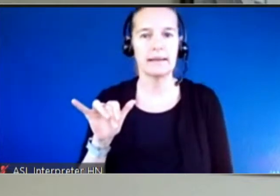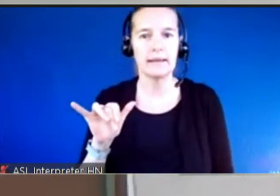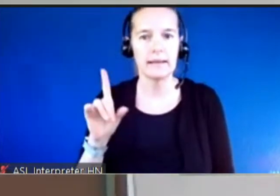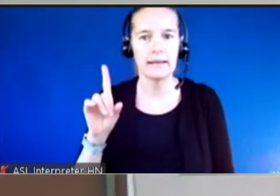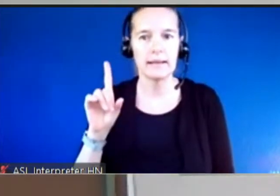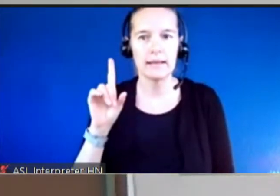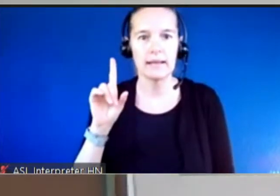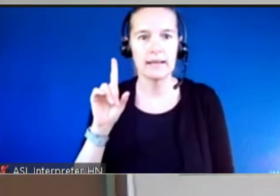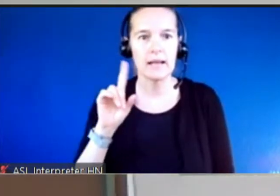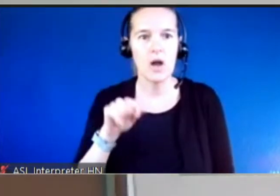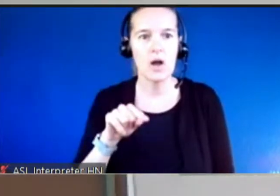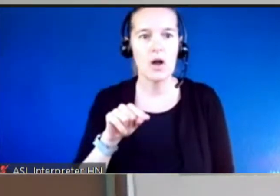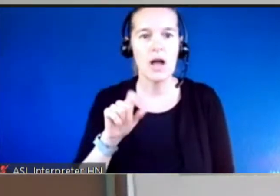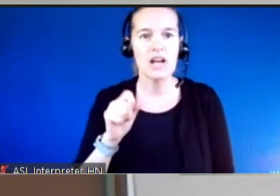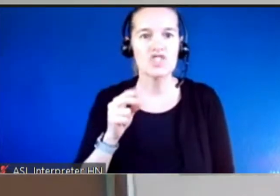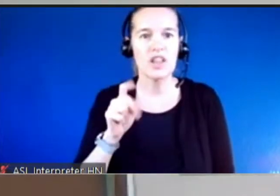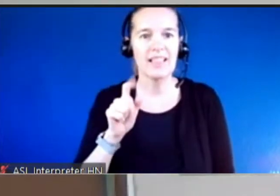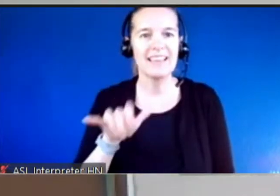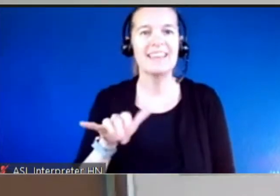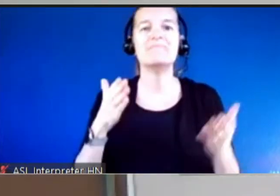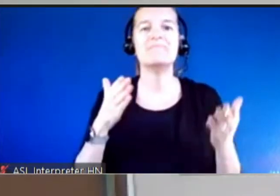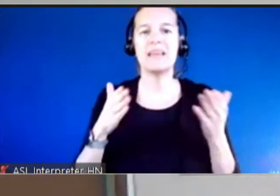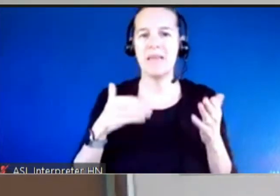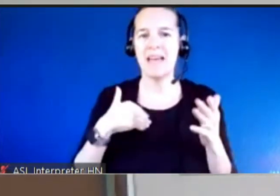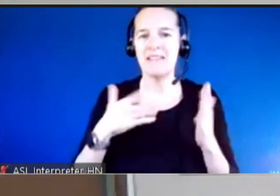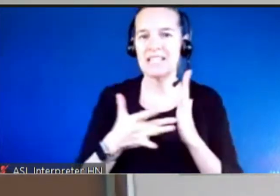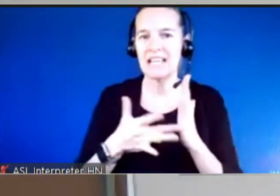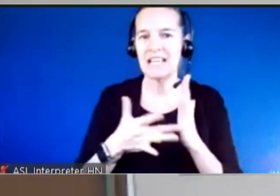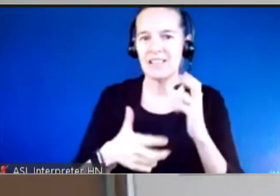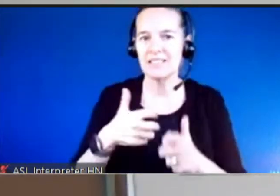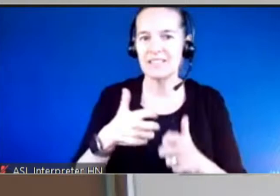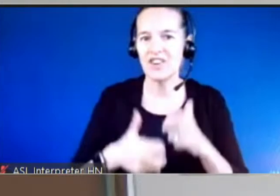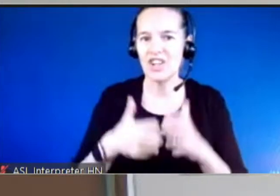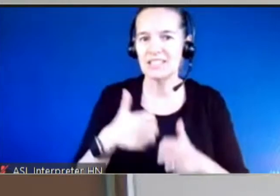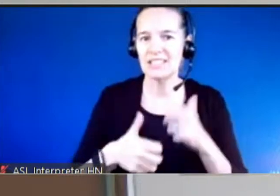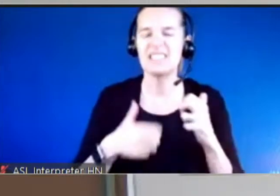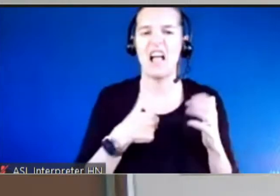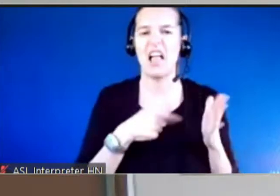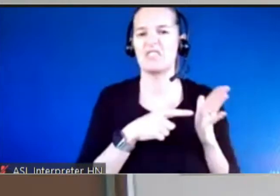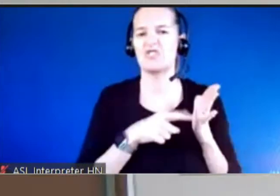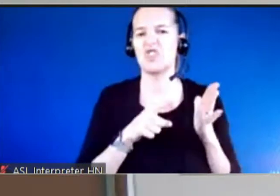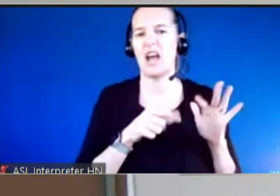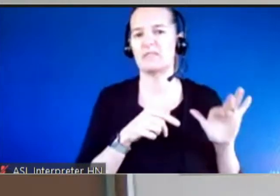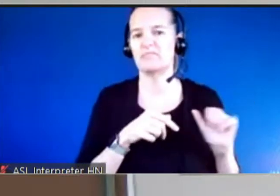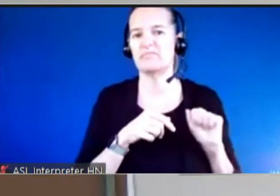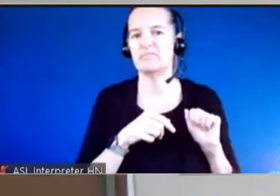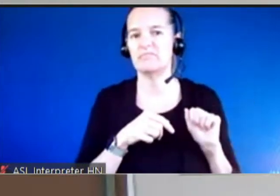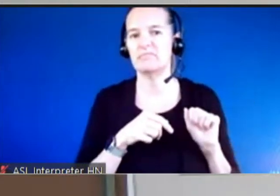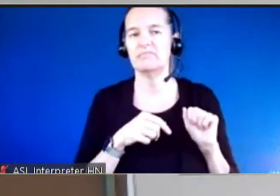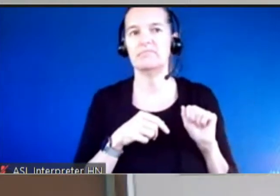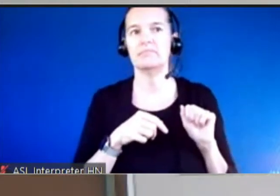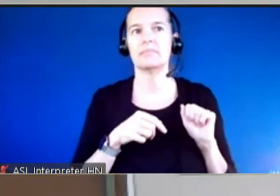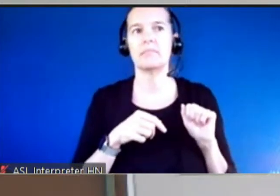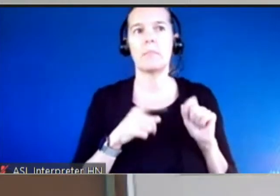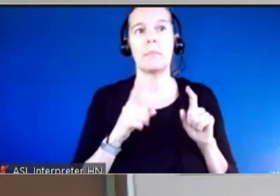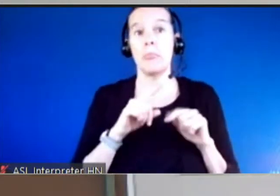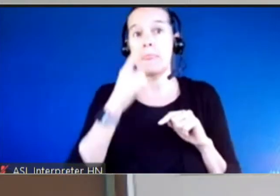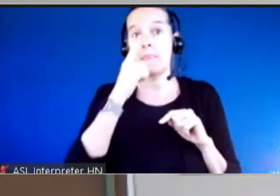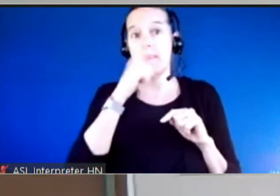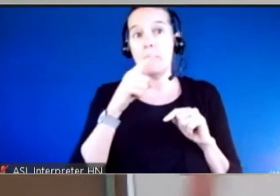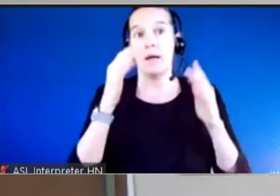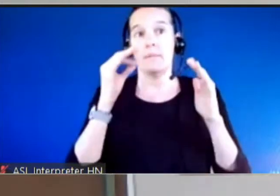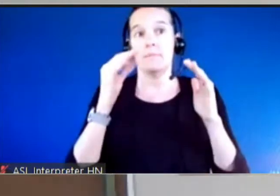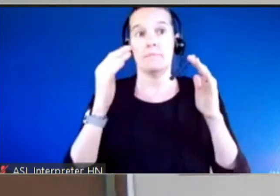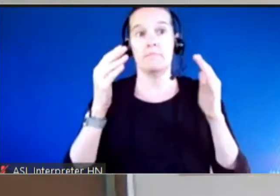She may be having some technical difficulties, Dr. Coren, so I will check on that. But if we can move on to the next point and